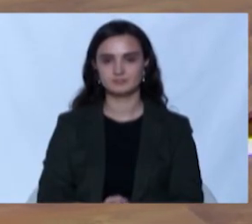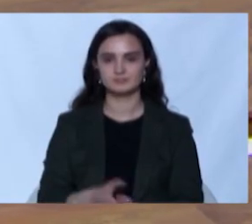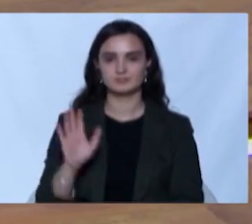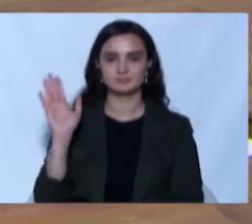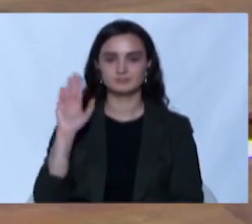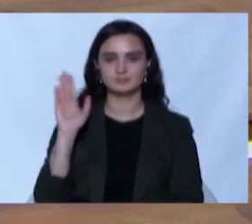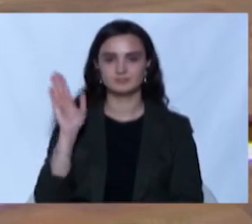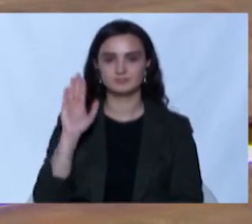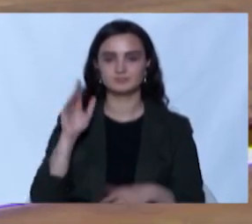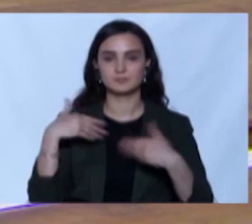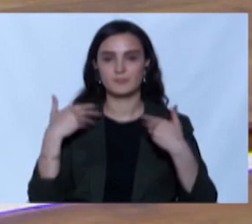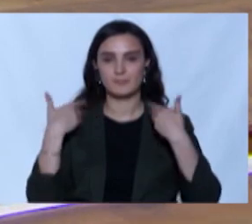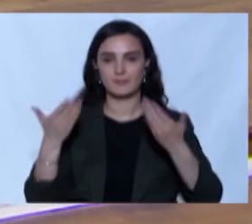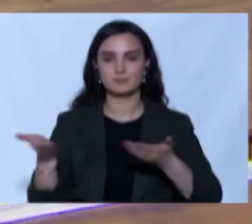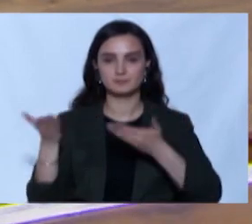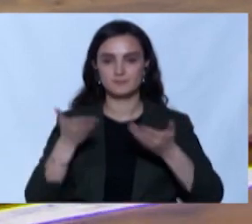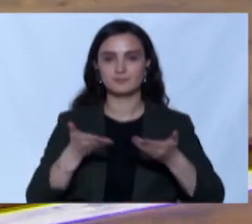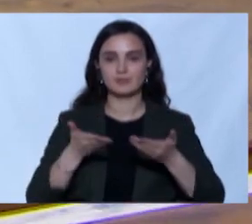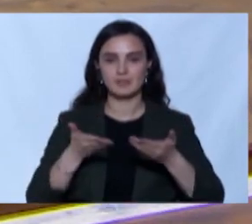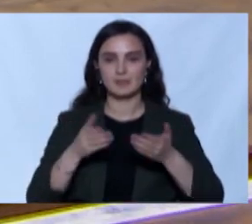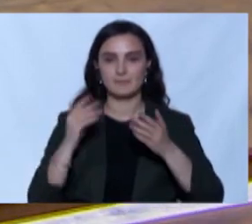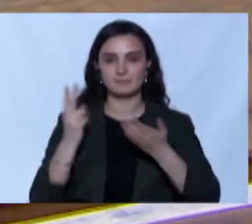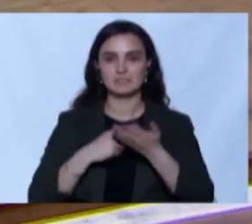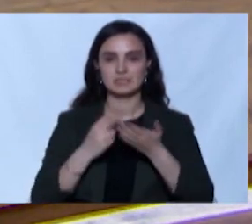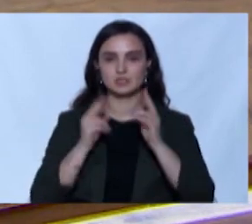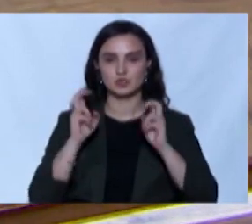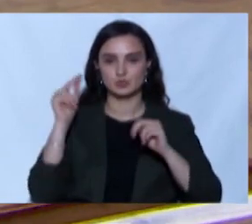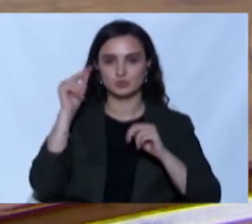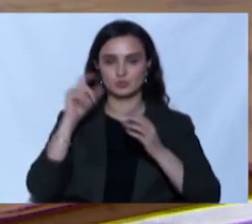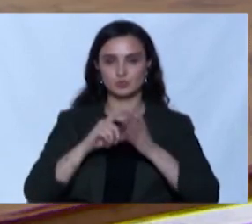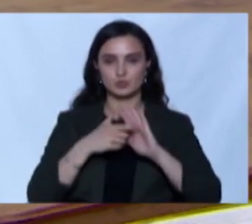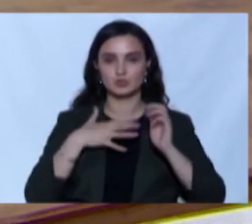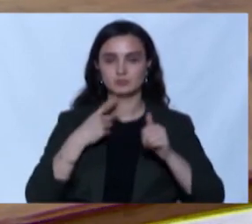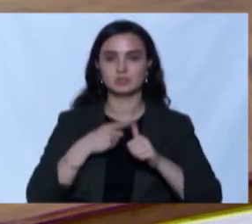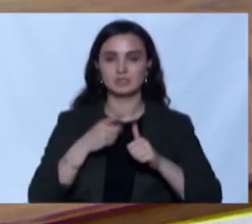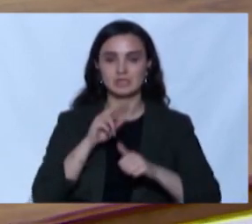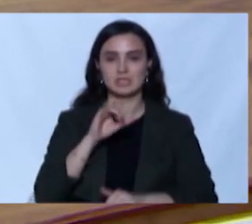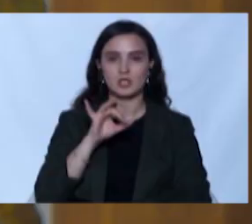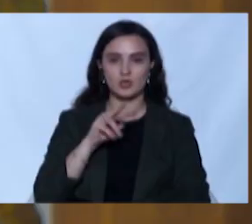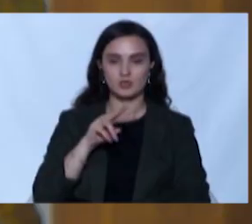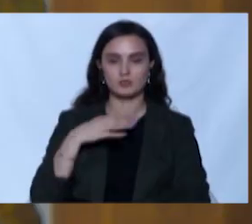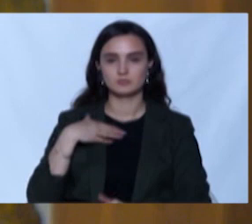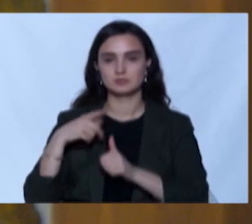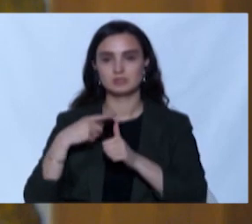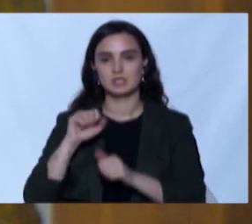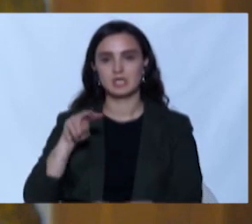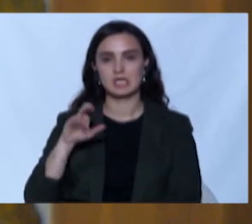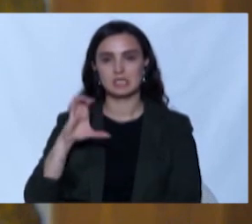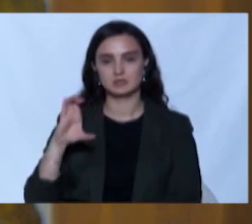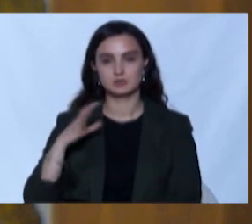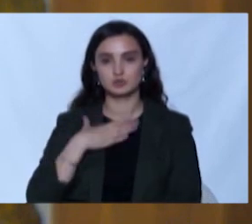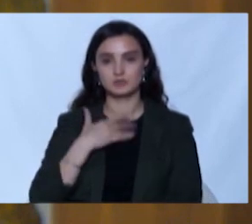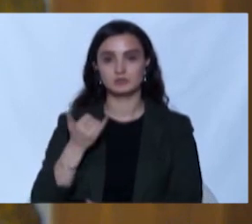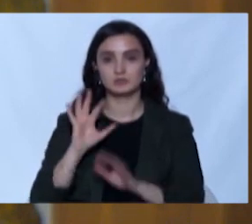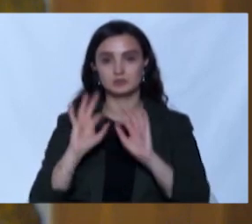there, welcome to today's book club. My name is Mr. Daryl. And my name is Mr. Alex. And today we are going to